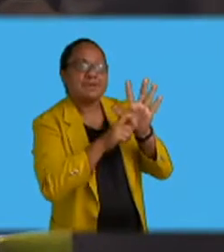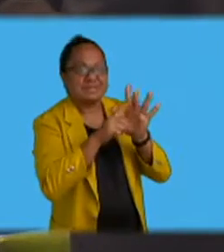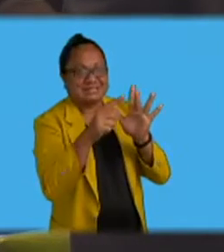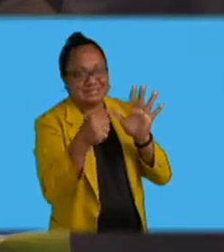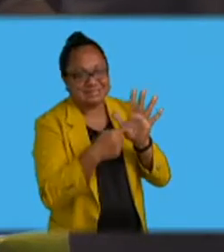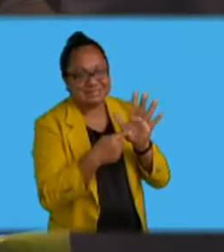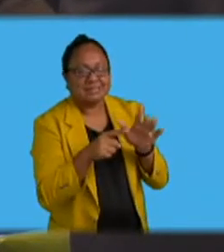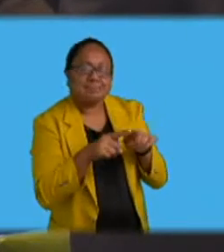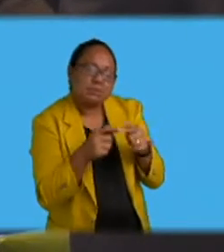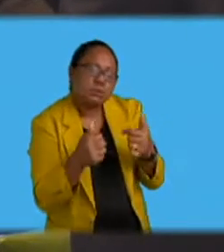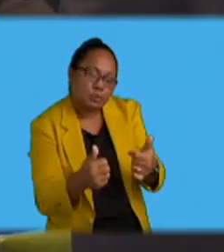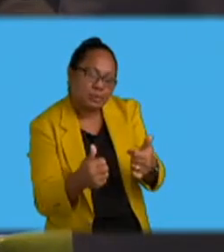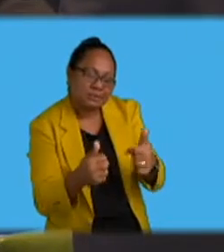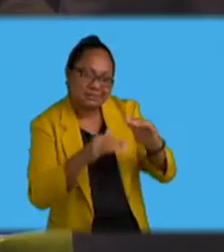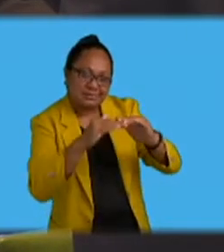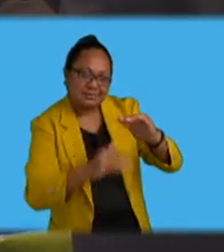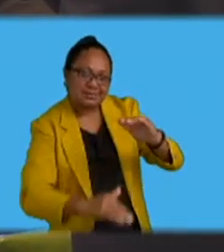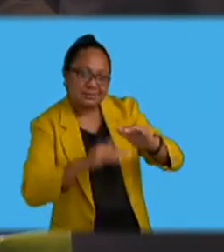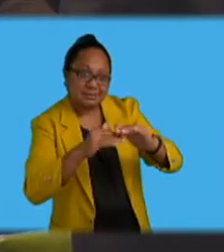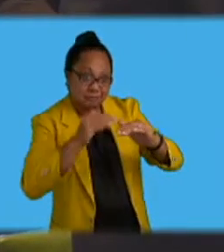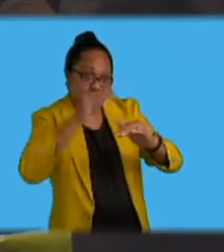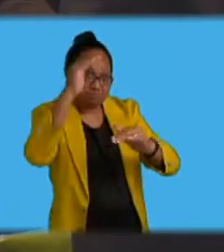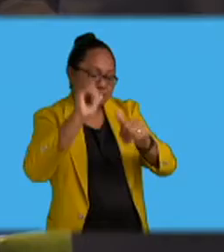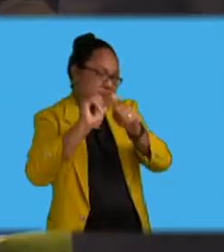to 80%, Madam Speaker. So, Madam Speaker,